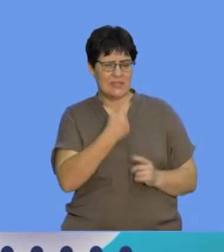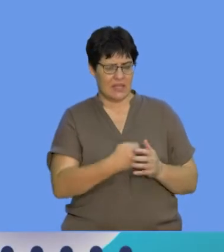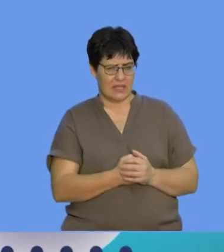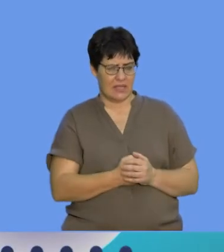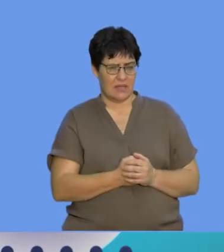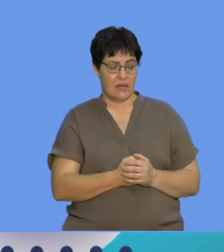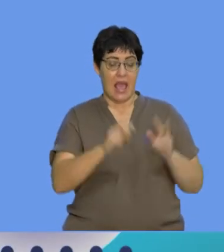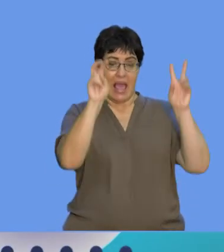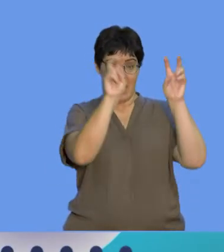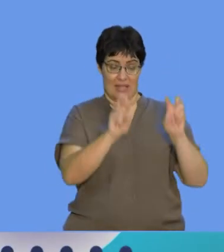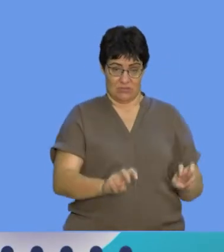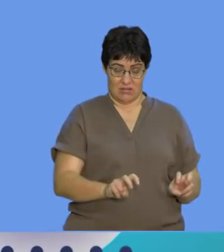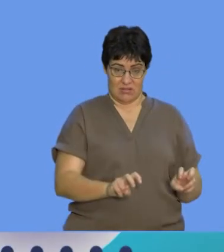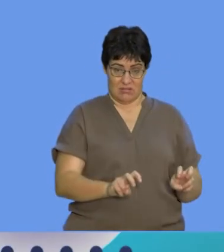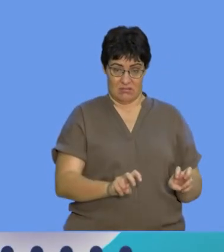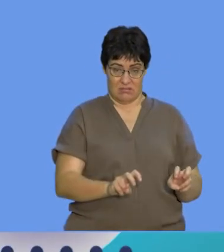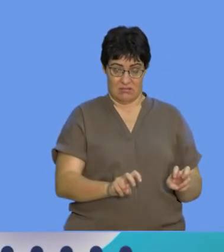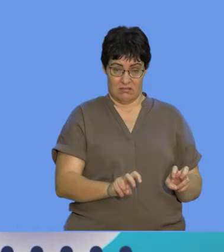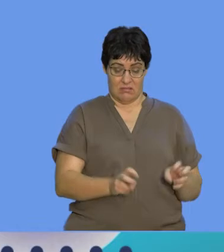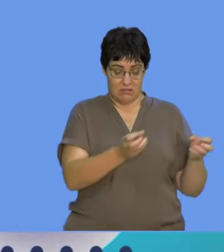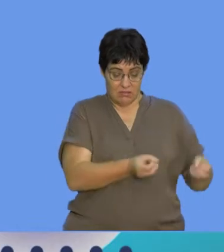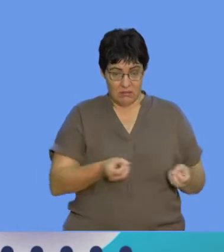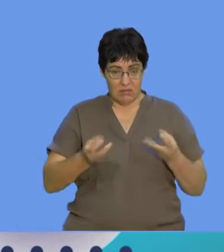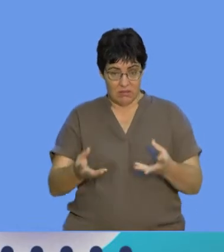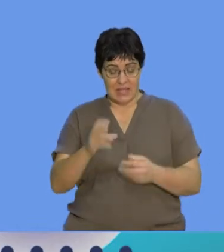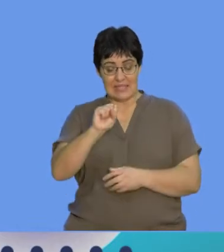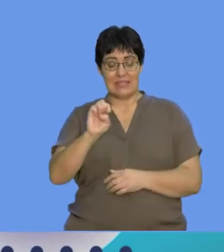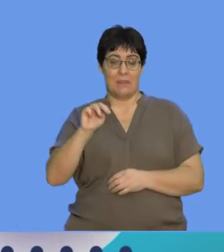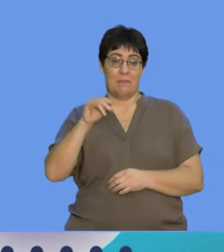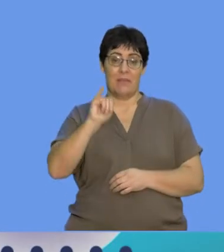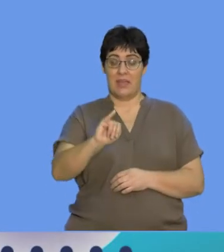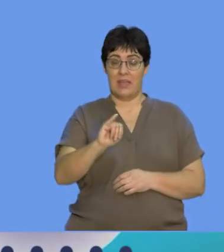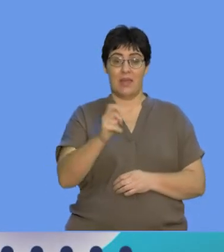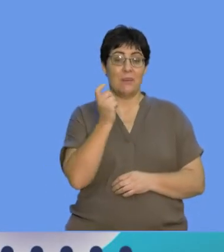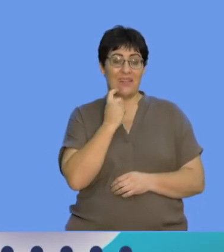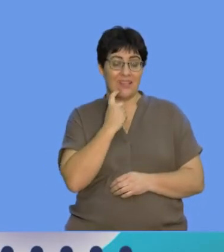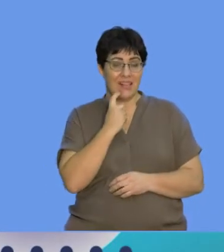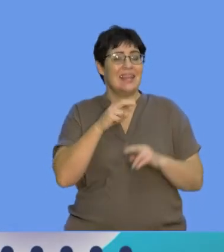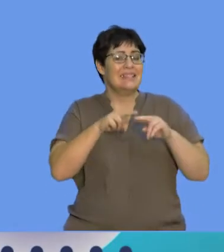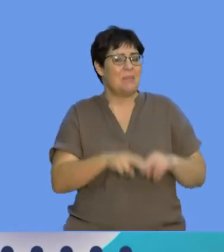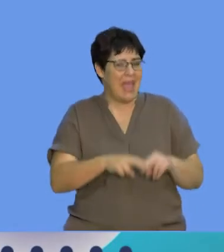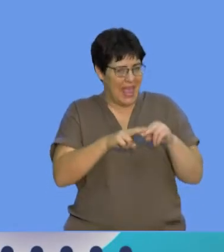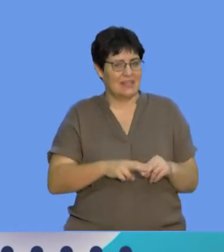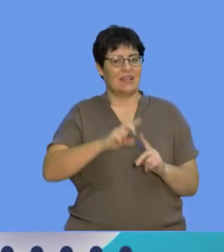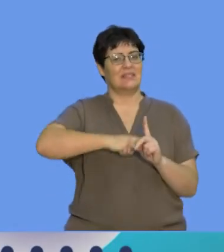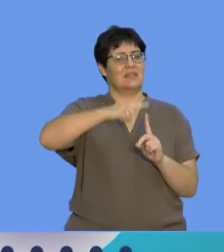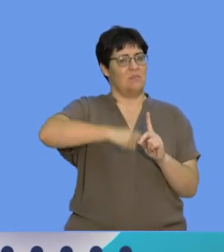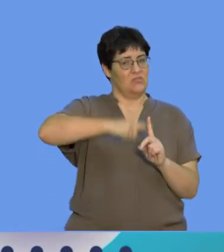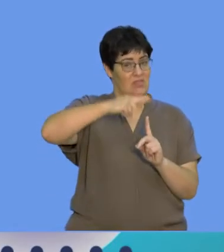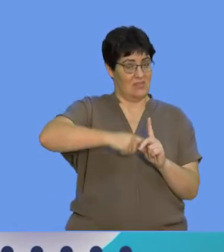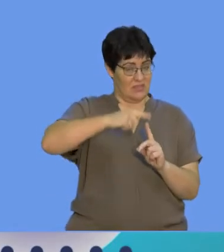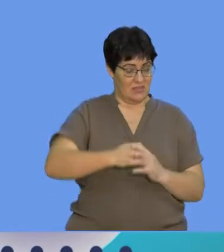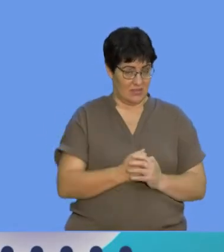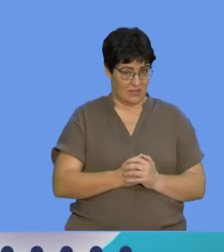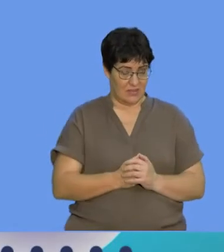the electrical conductivity of semi-metals or metalloids entirely depends on the temperature in which they